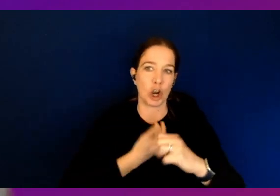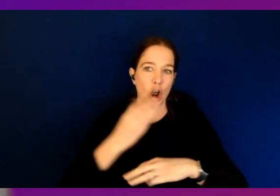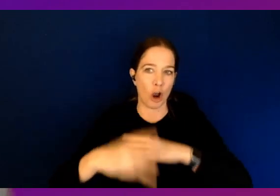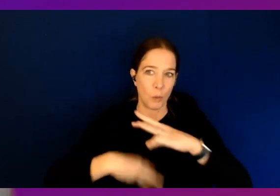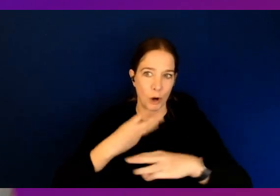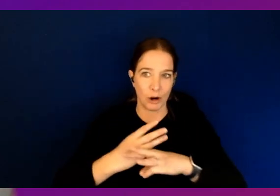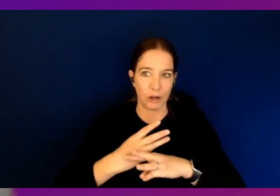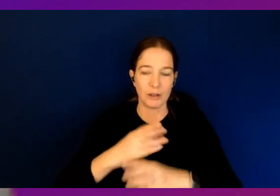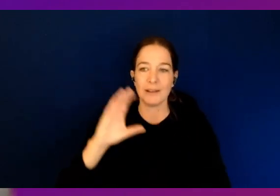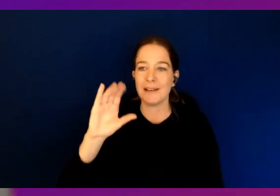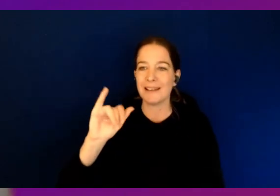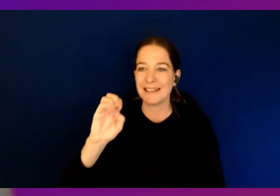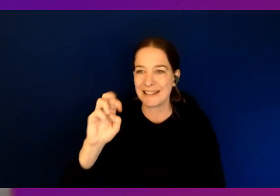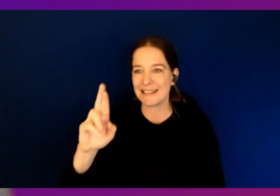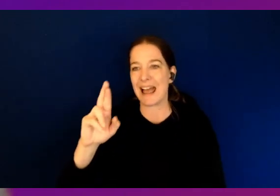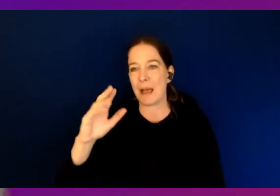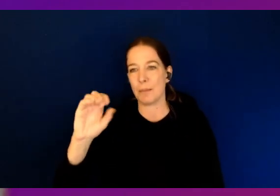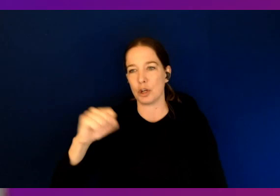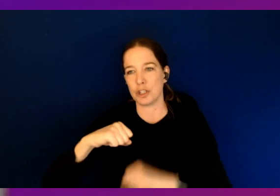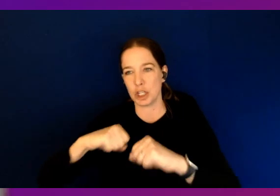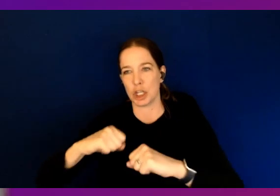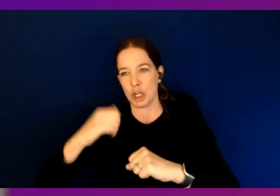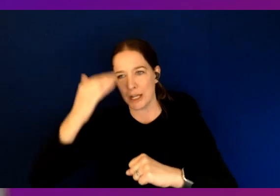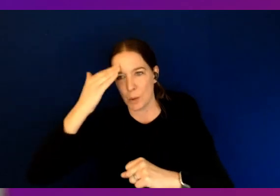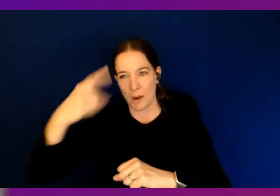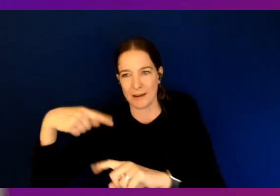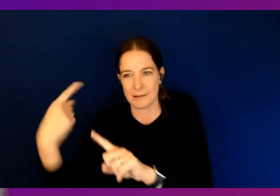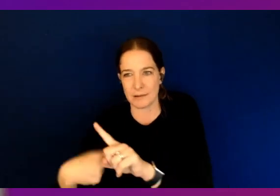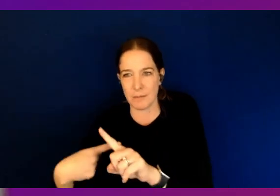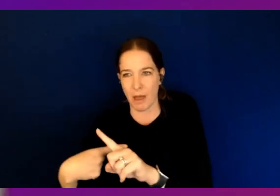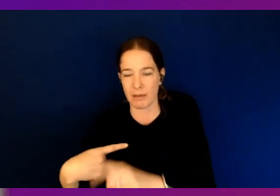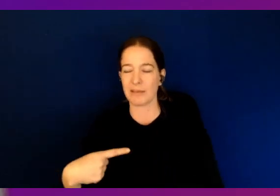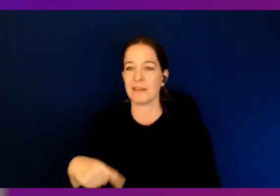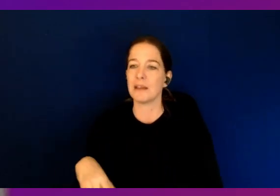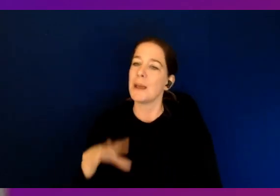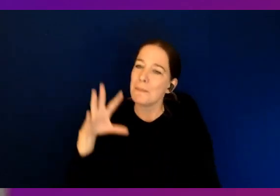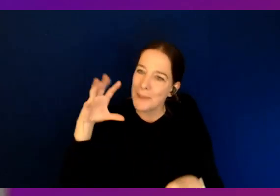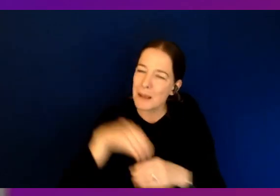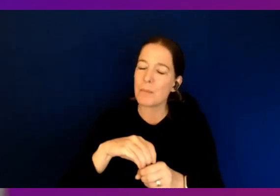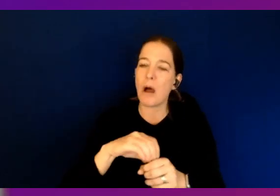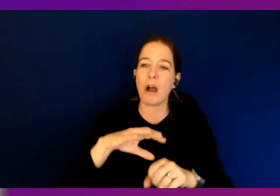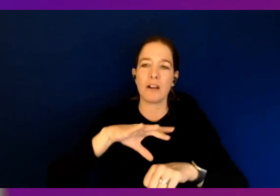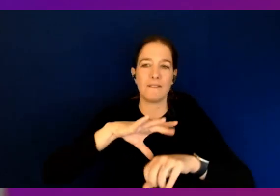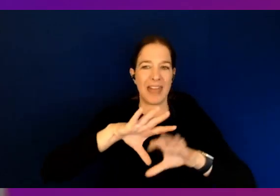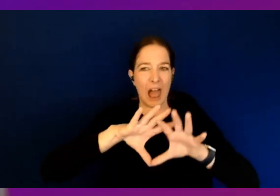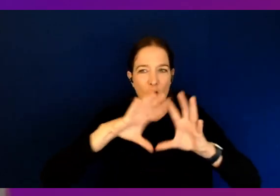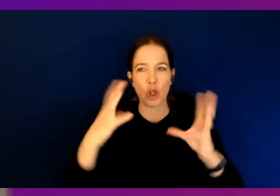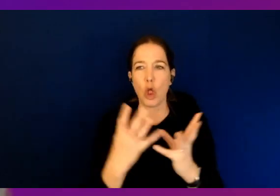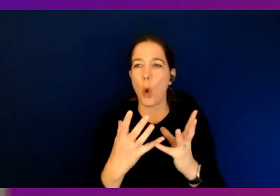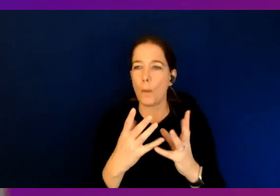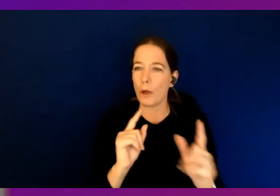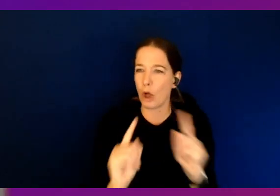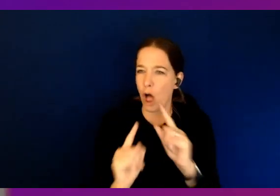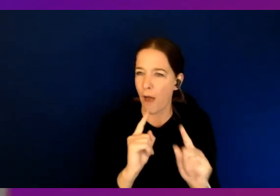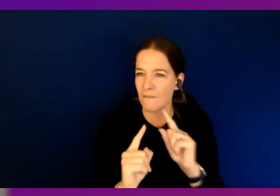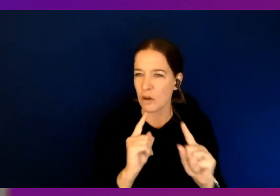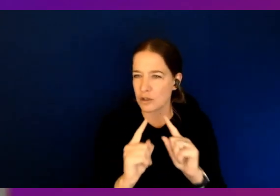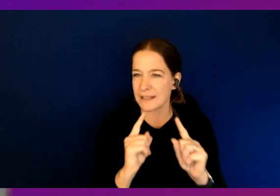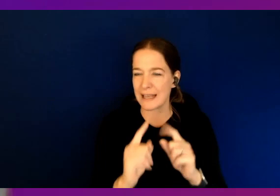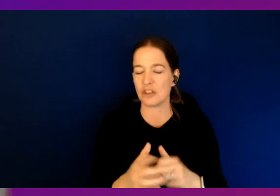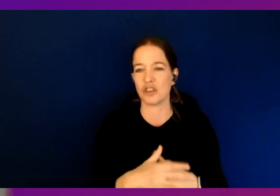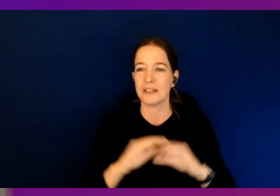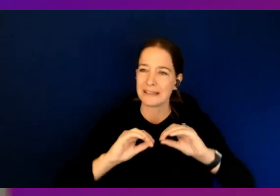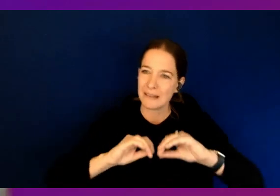Month. Even better, join the global conversation by sharing Cybersecurity Awareness Month messages among your personal and professional